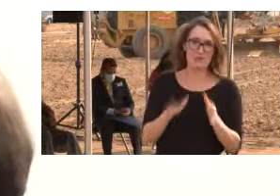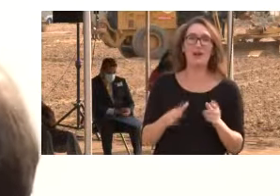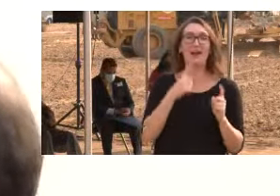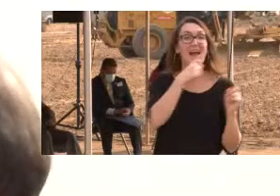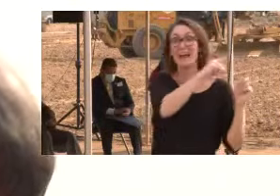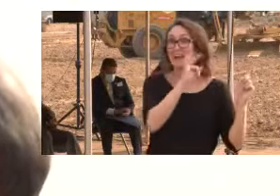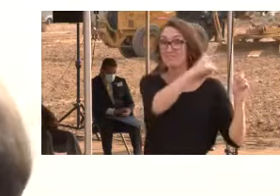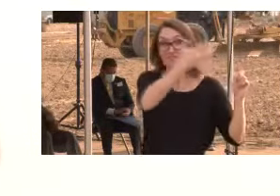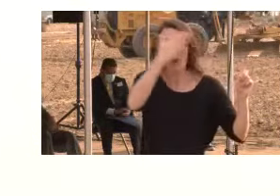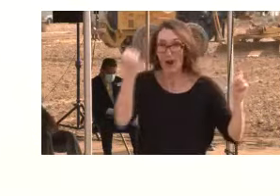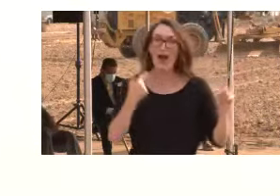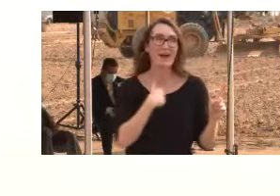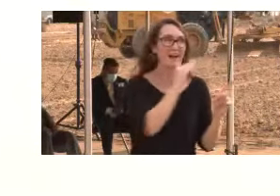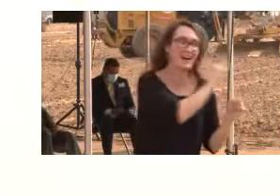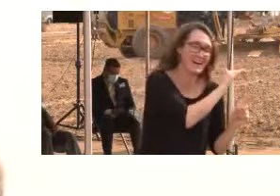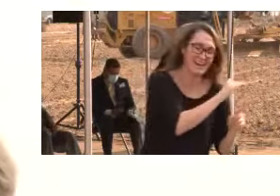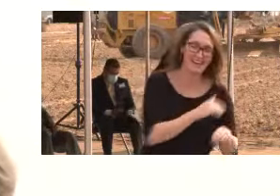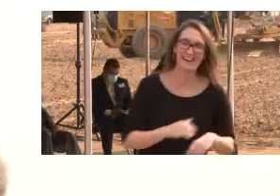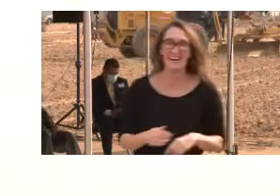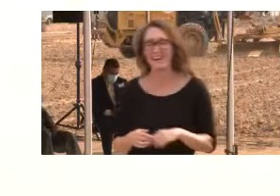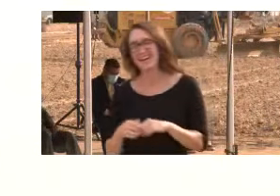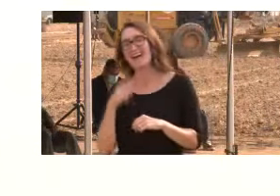in case I get anything wrong. So thank you.